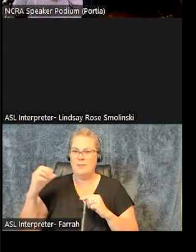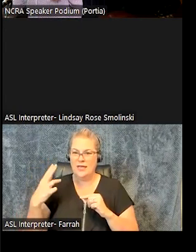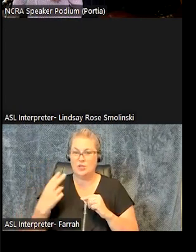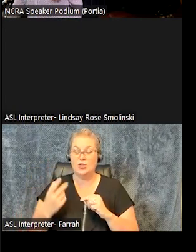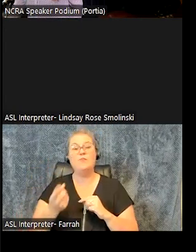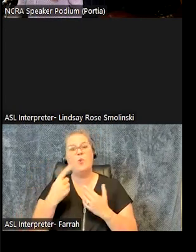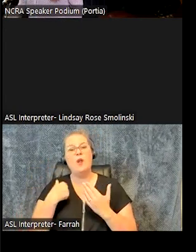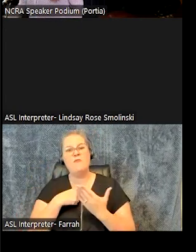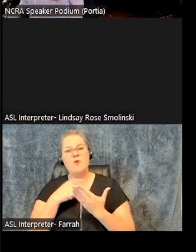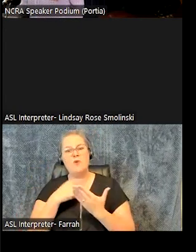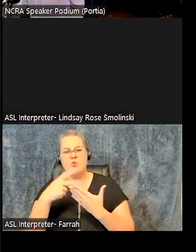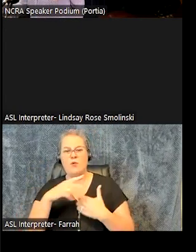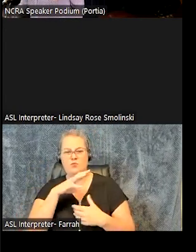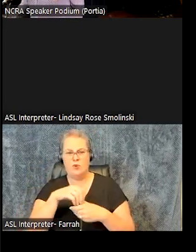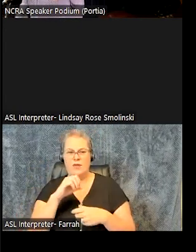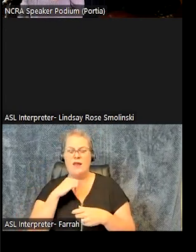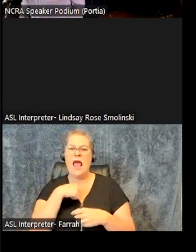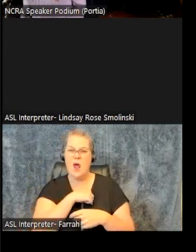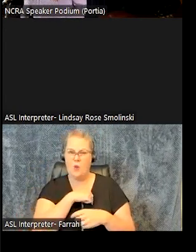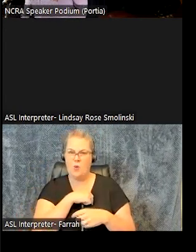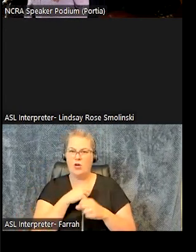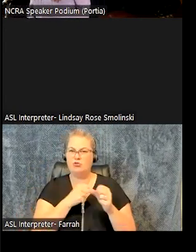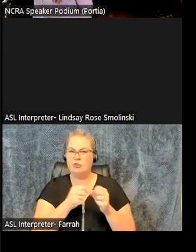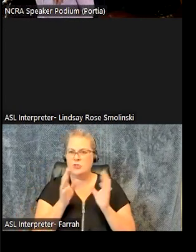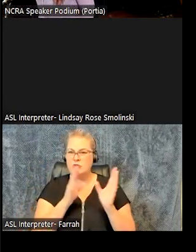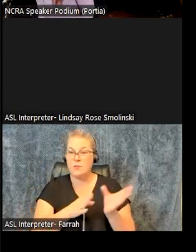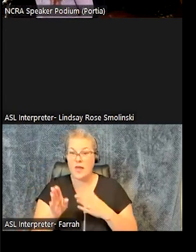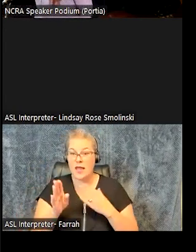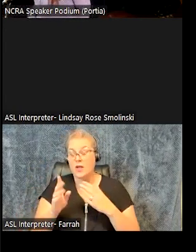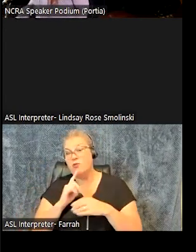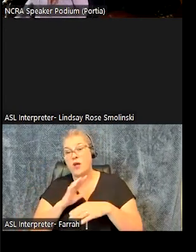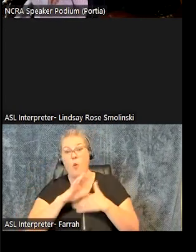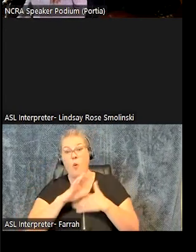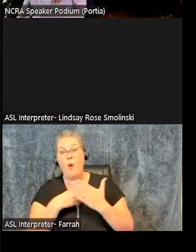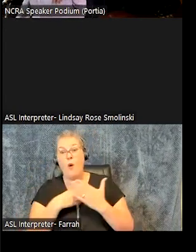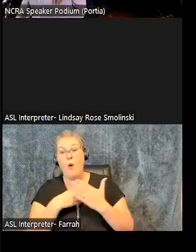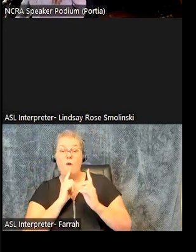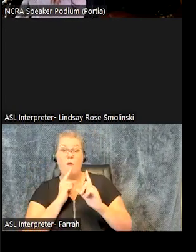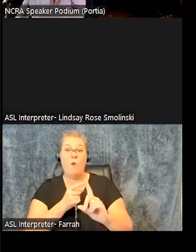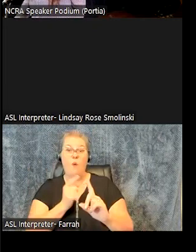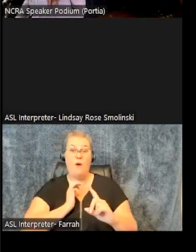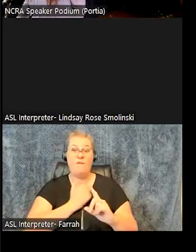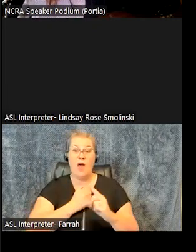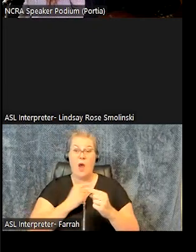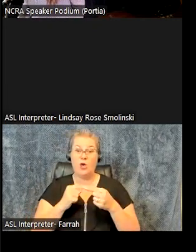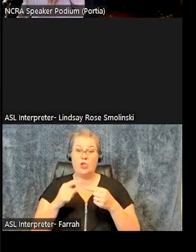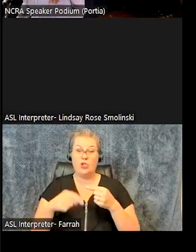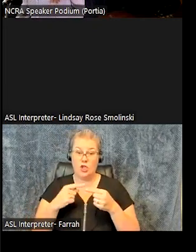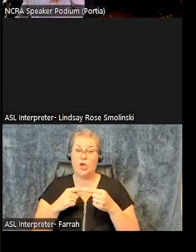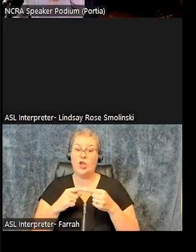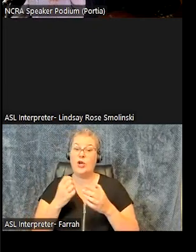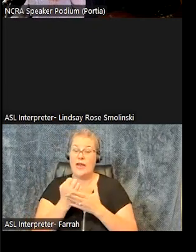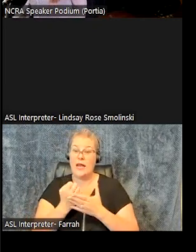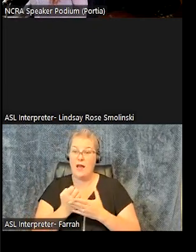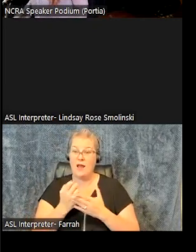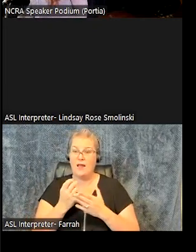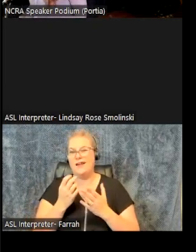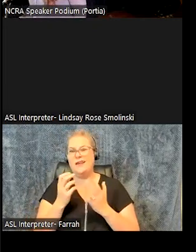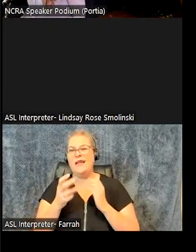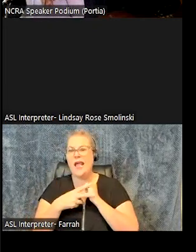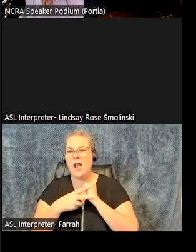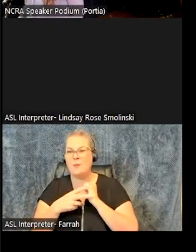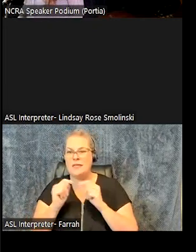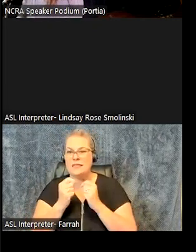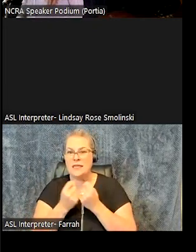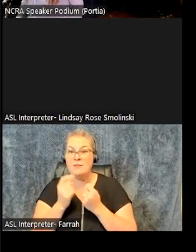kind of strategic plan. The overall goal of our circular economy team and vision is to make Austin the most